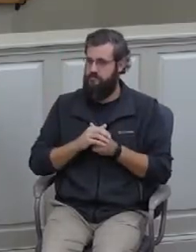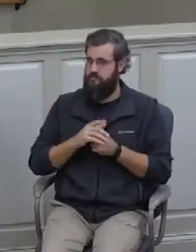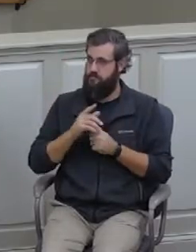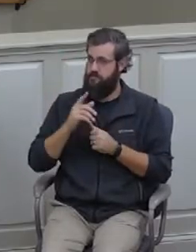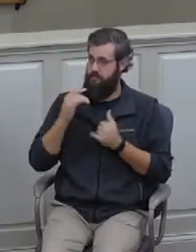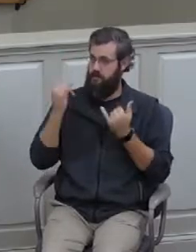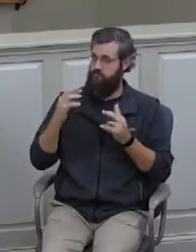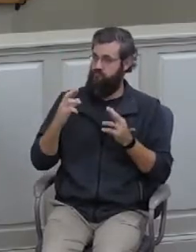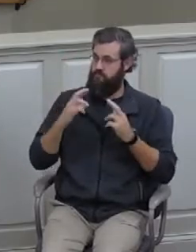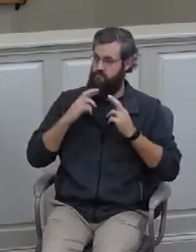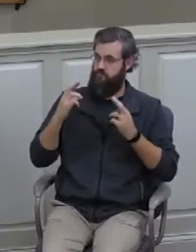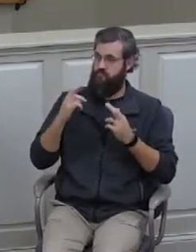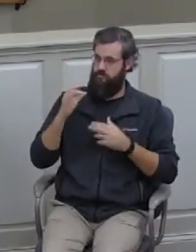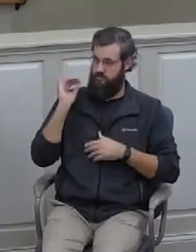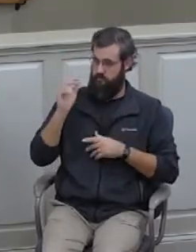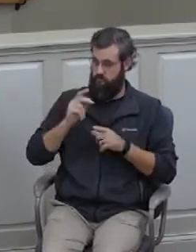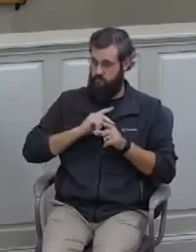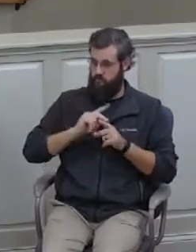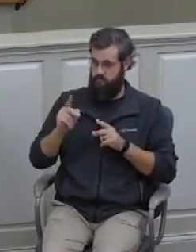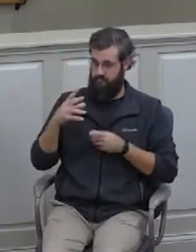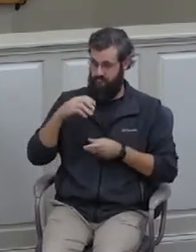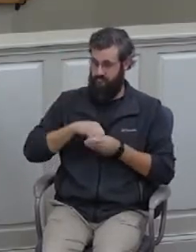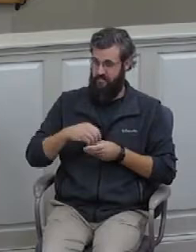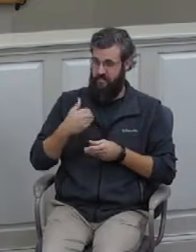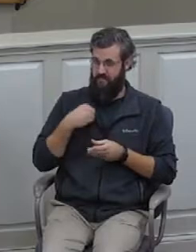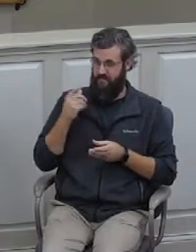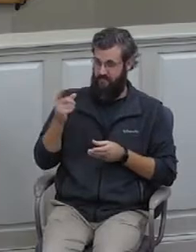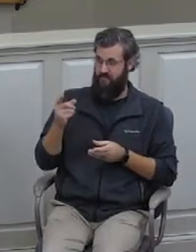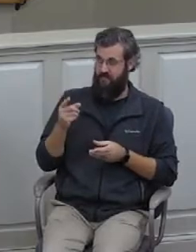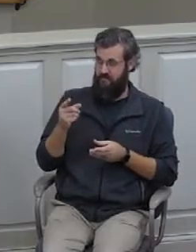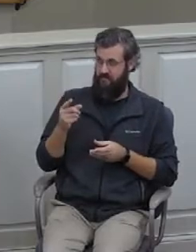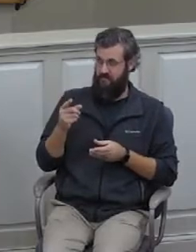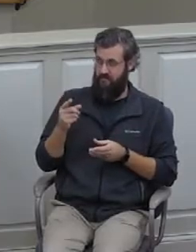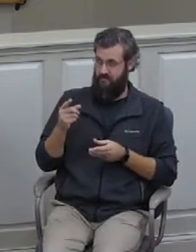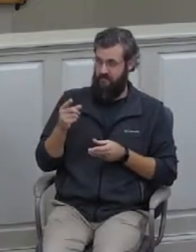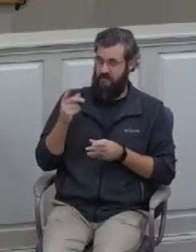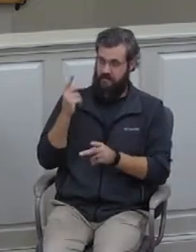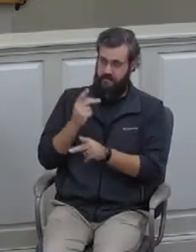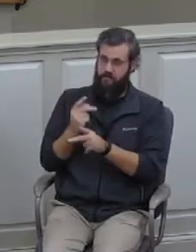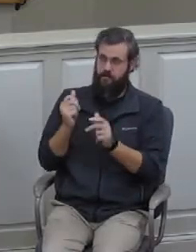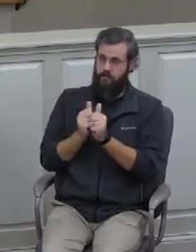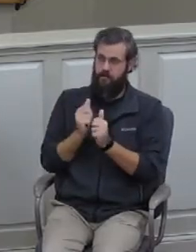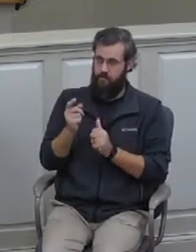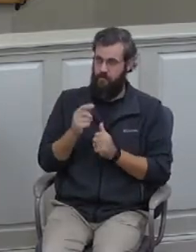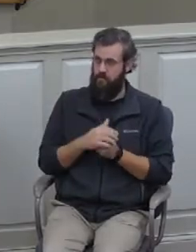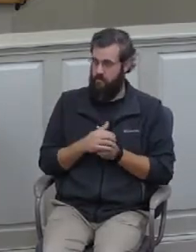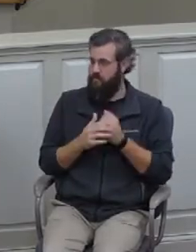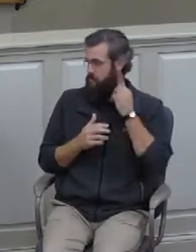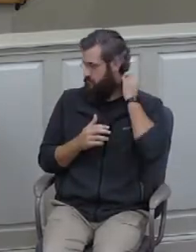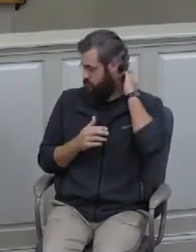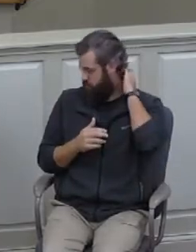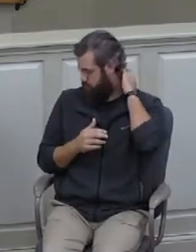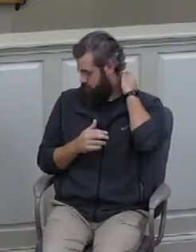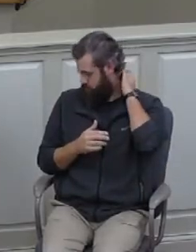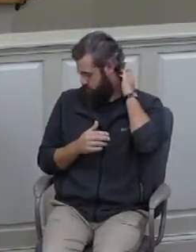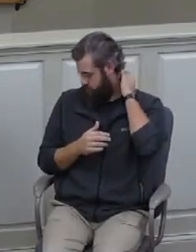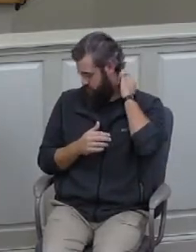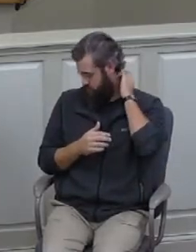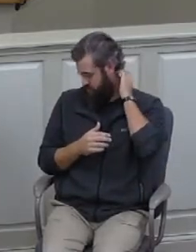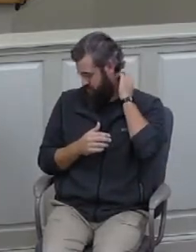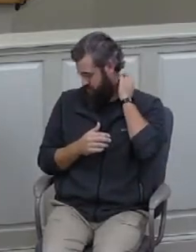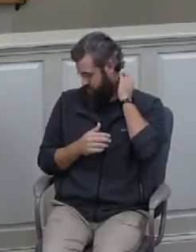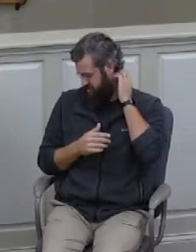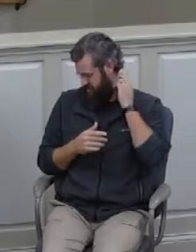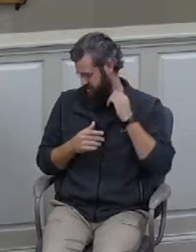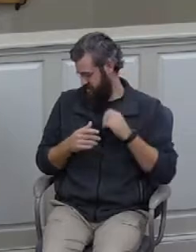city government, take that high degree of professionalism with you. You know, we've all made